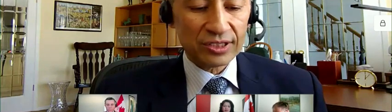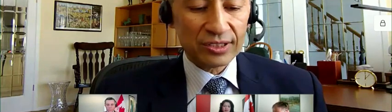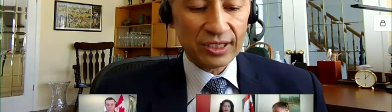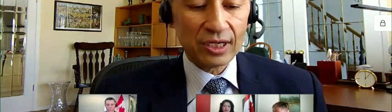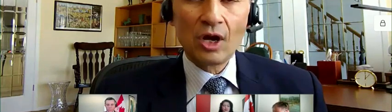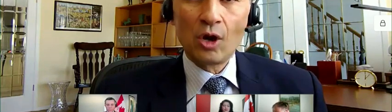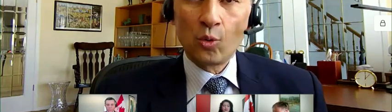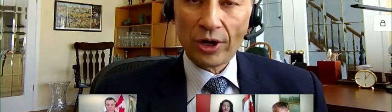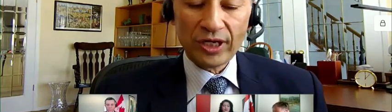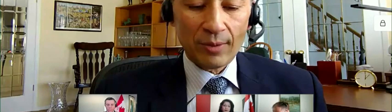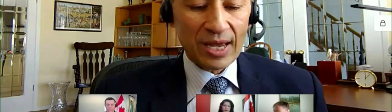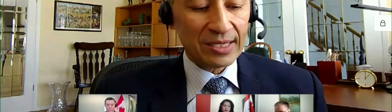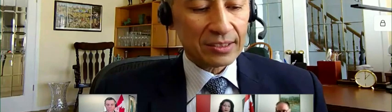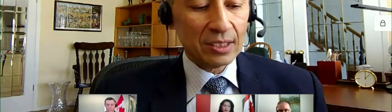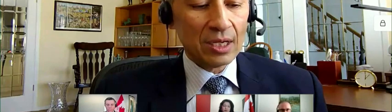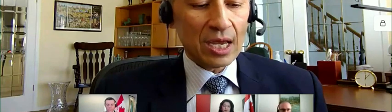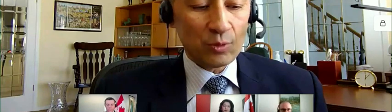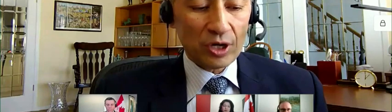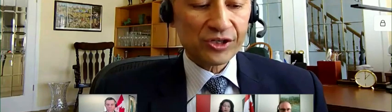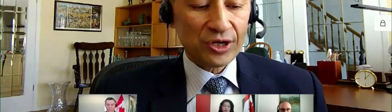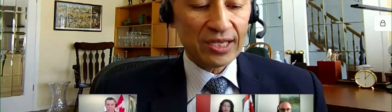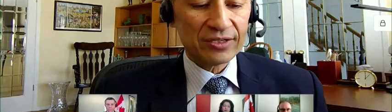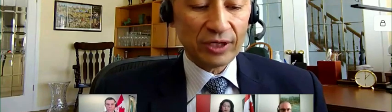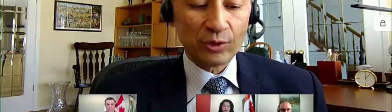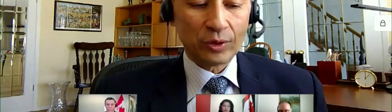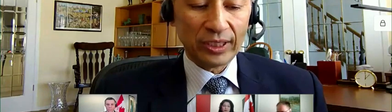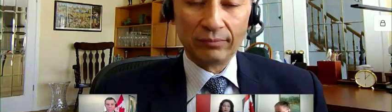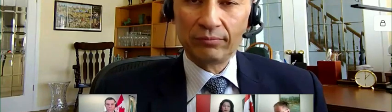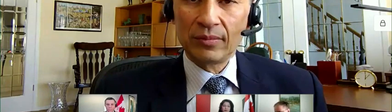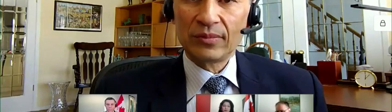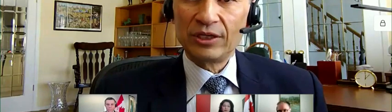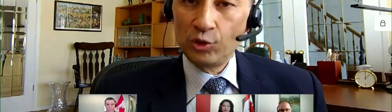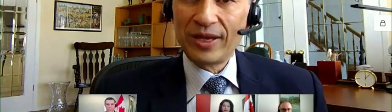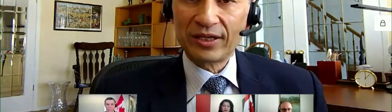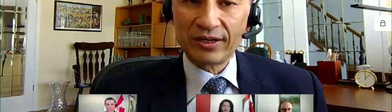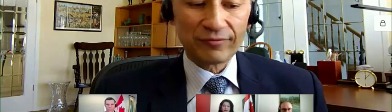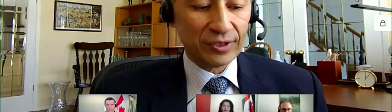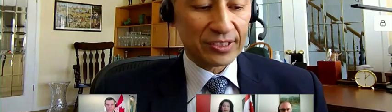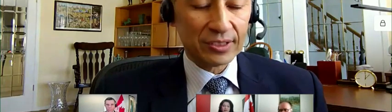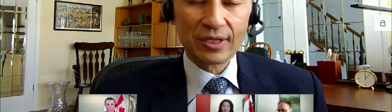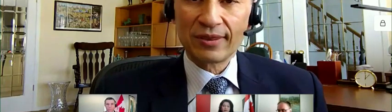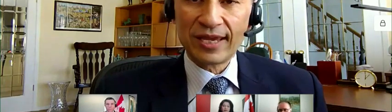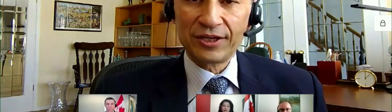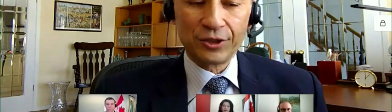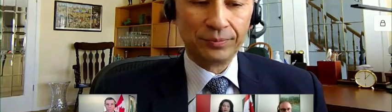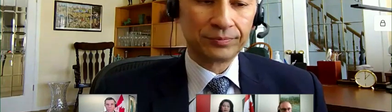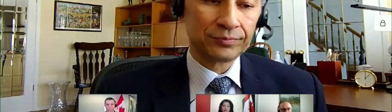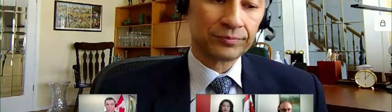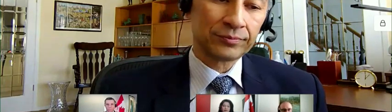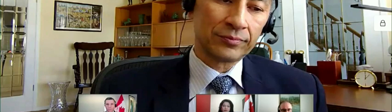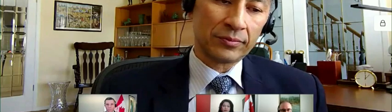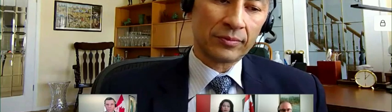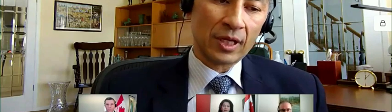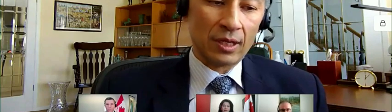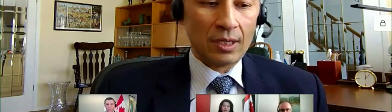social distancing, wearing a mask, and washing your hands frequently. They do make a difference. Thank you.